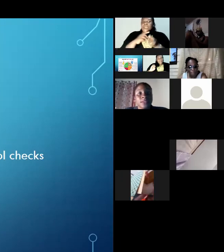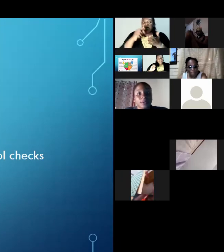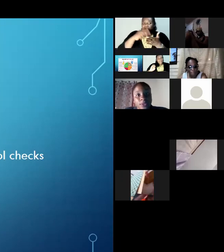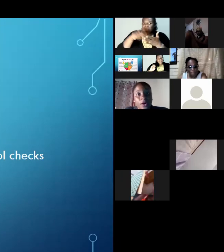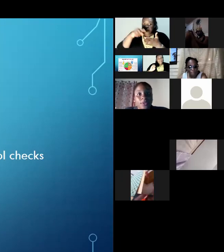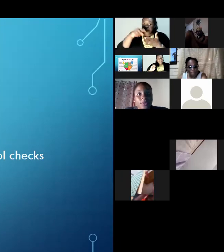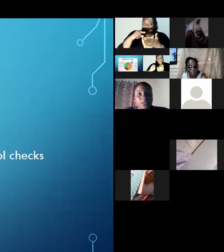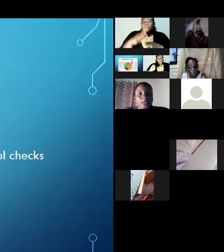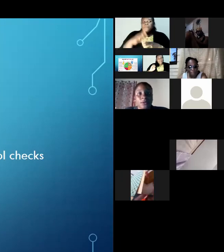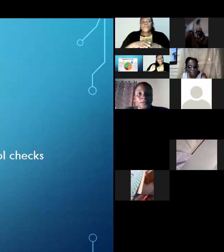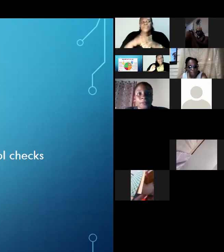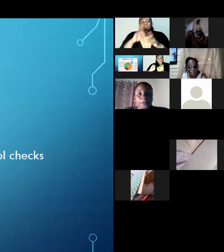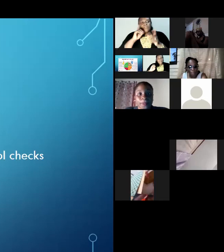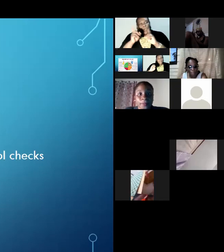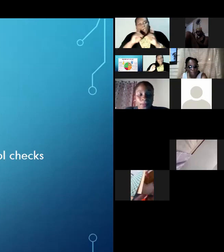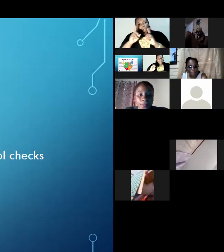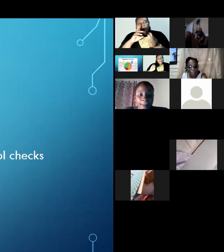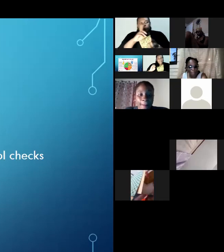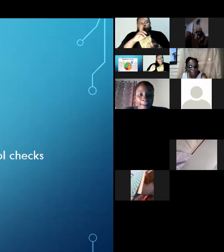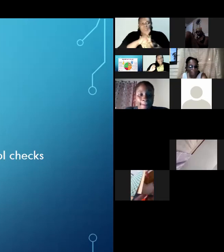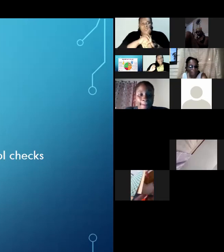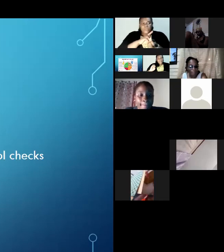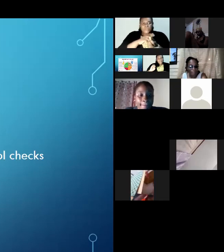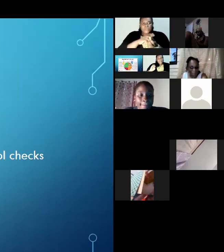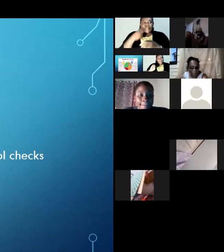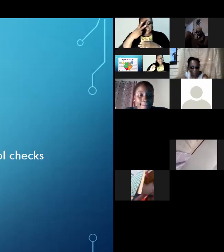and talk these things out.